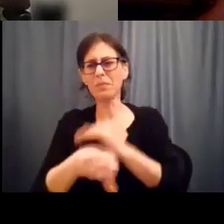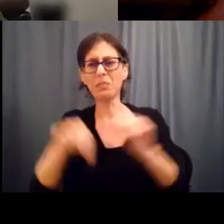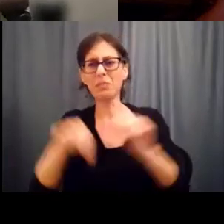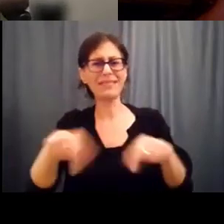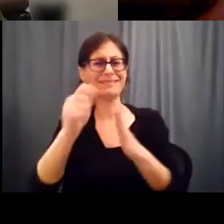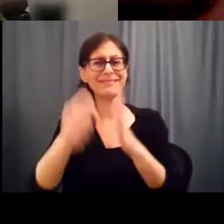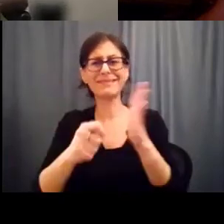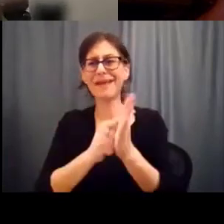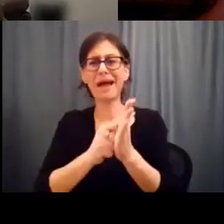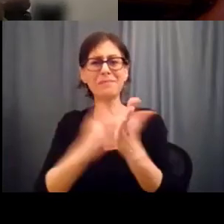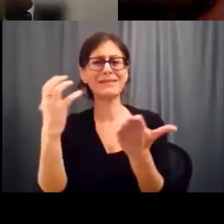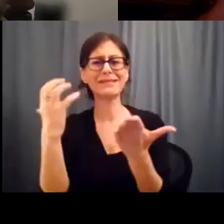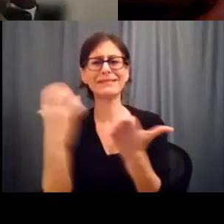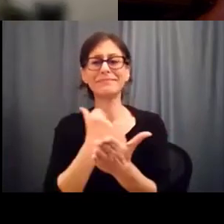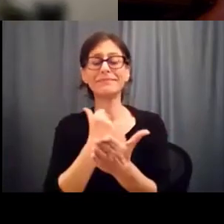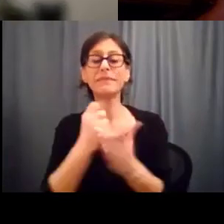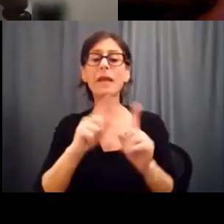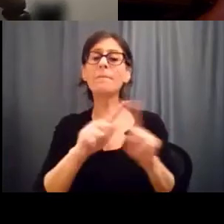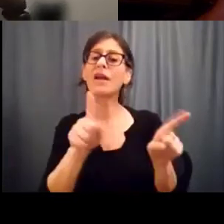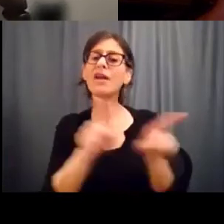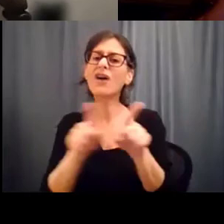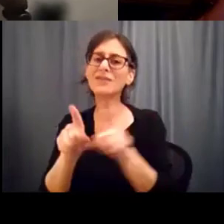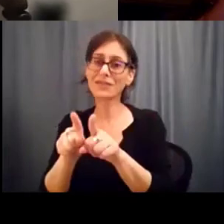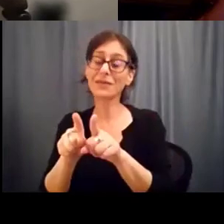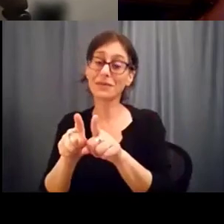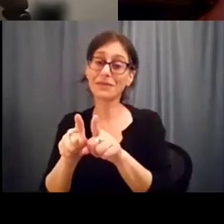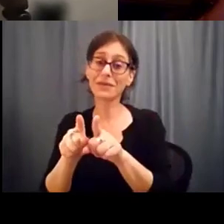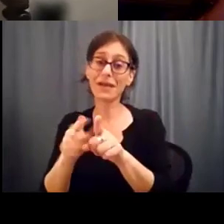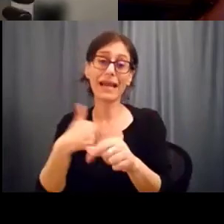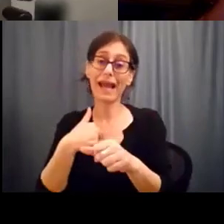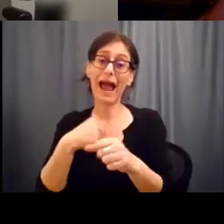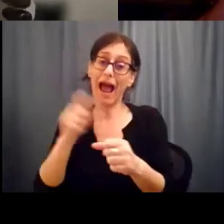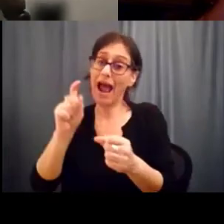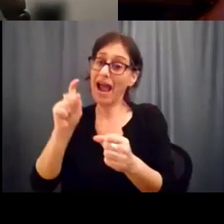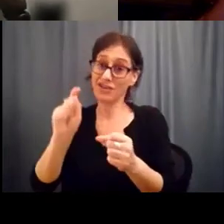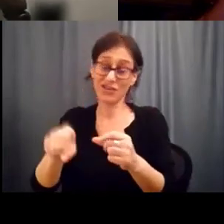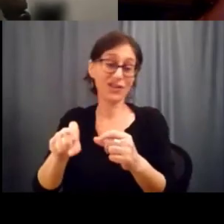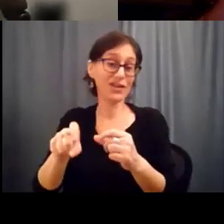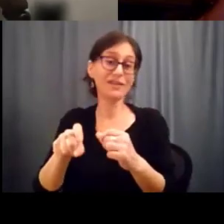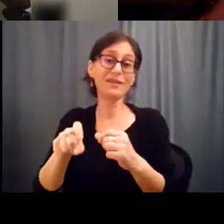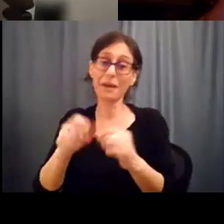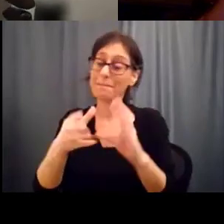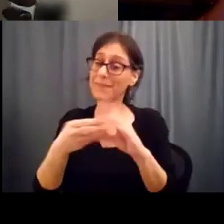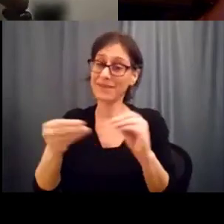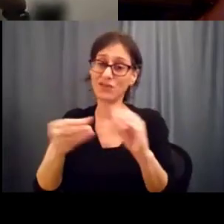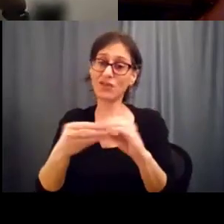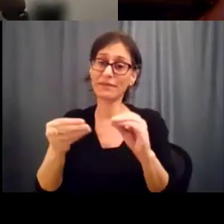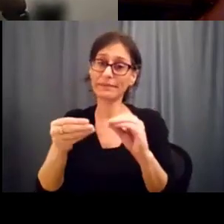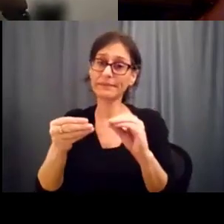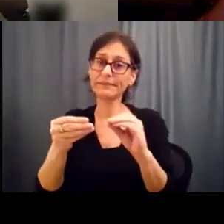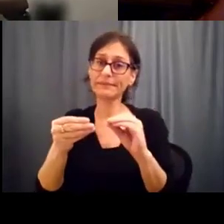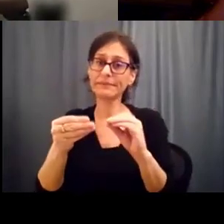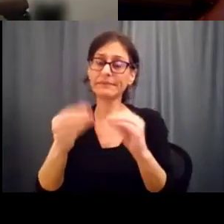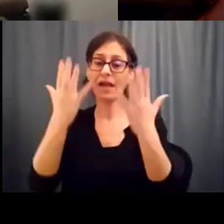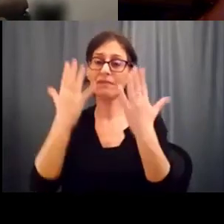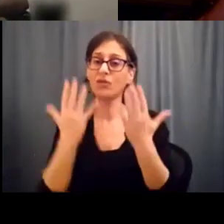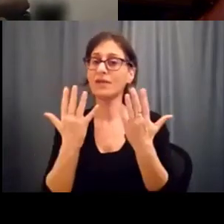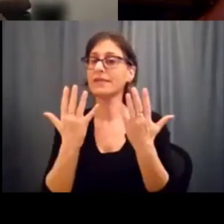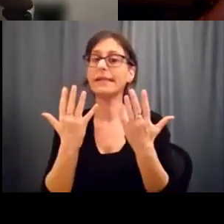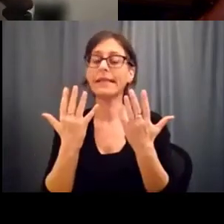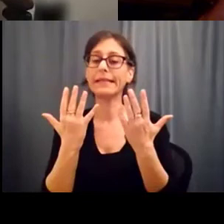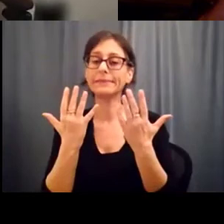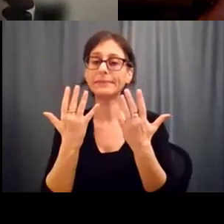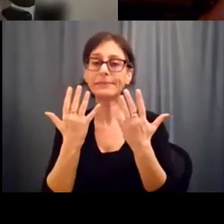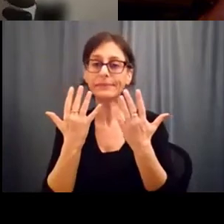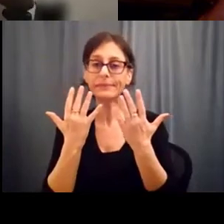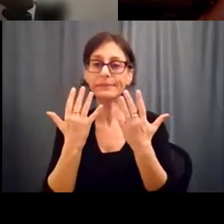this. But then also, and I would be remiss if I didn't mention, unfortunately,